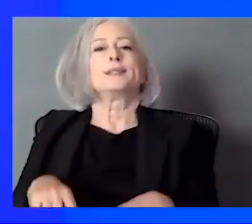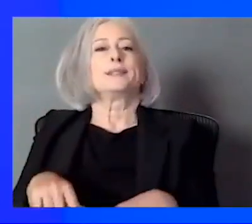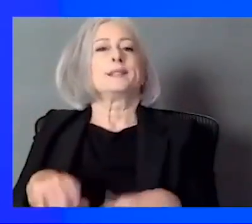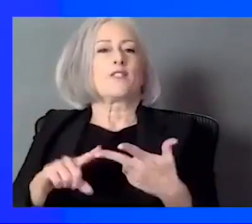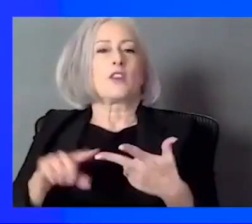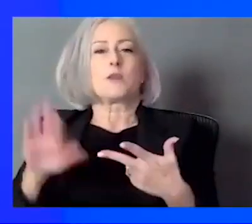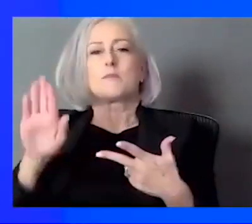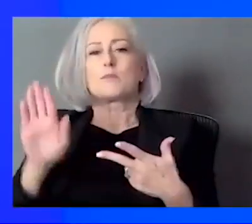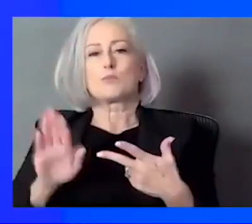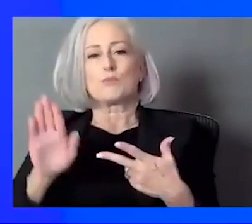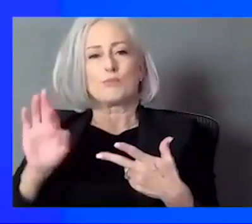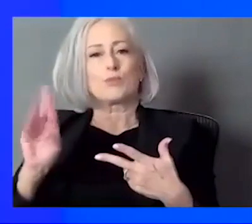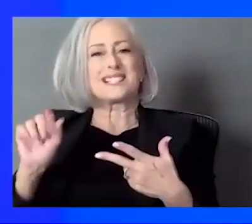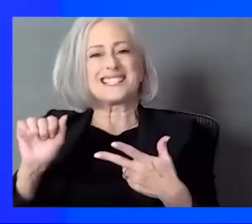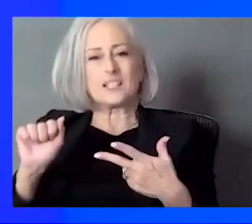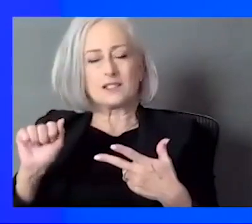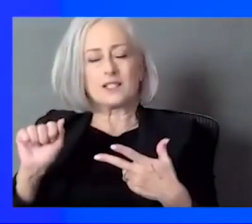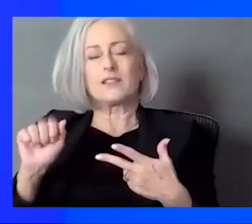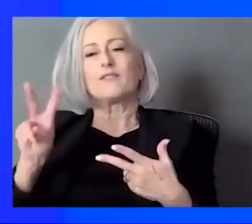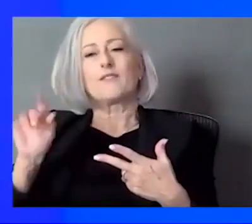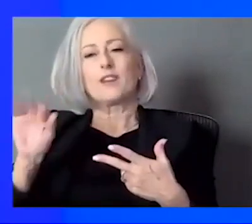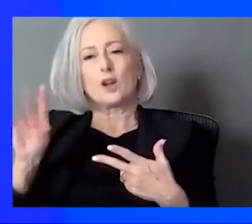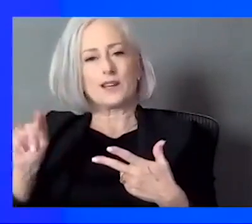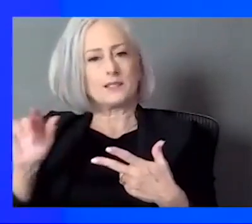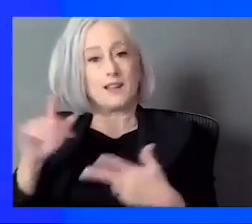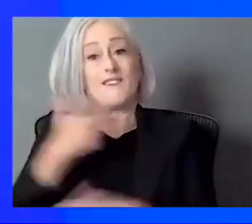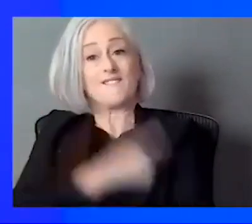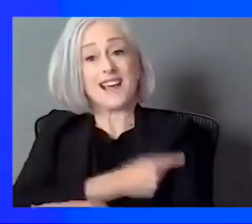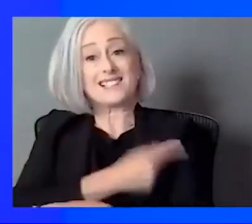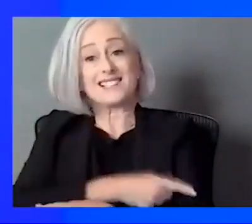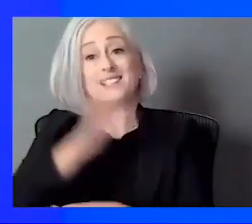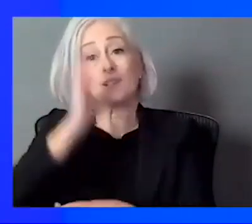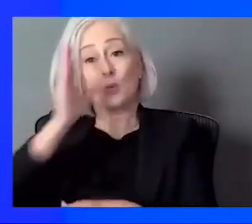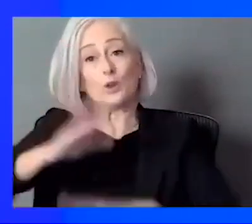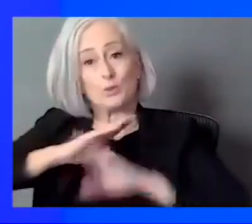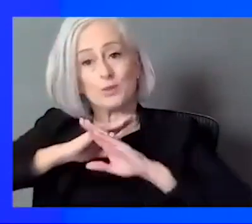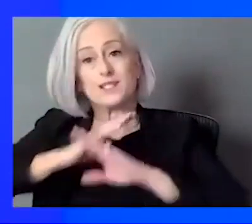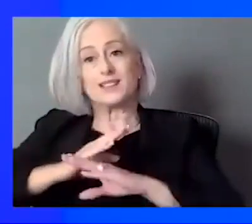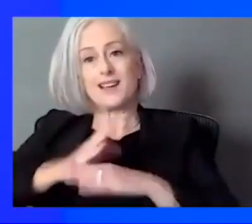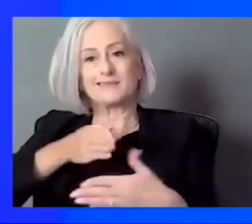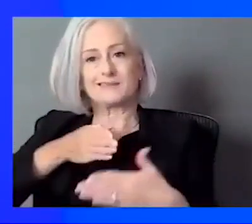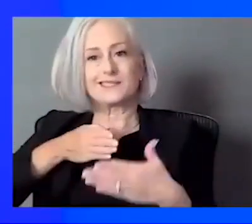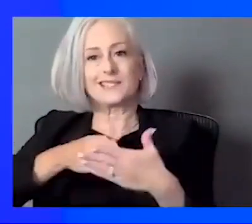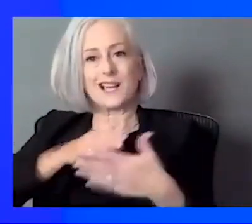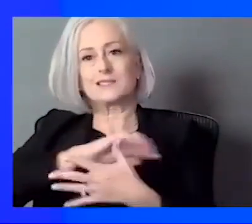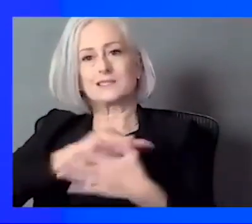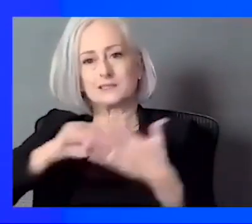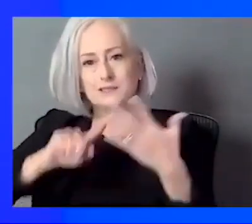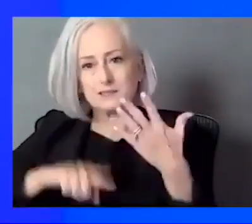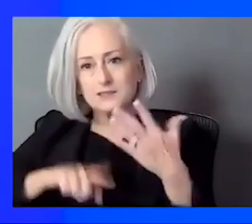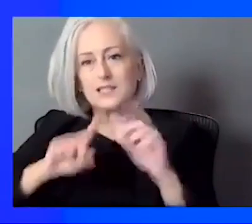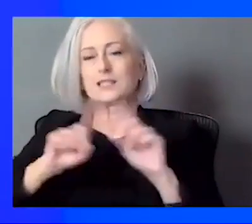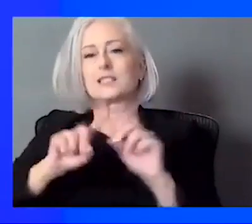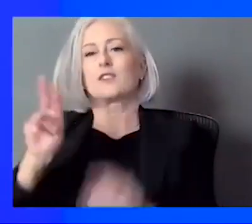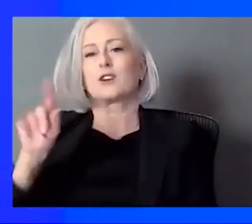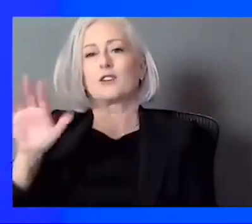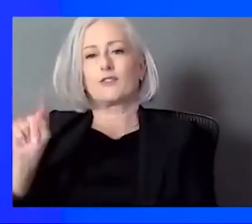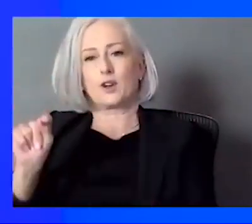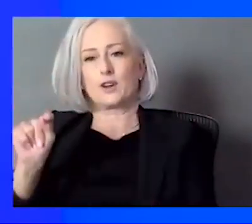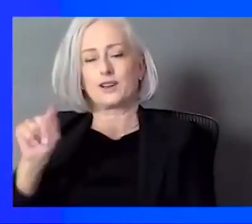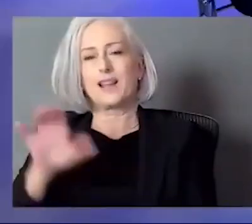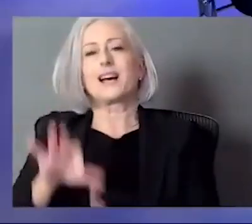well. Vaccination is going to continue to give you protection against that wide spectrum of disease, but especially hospitalization and severe